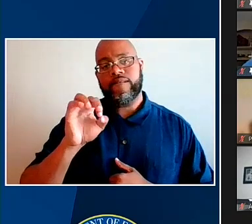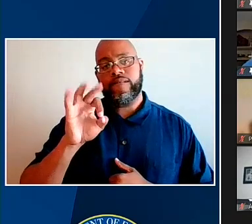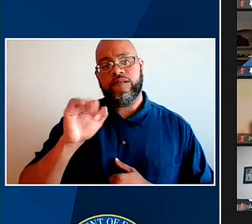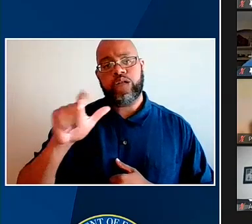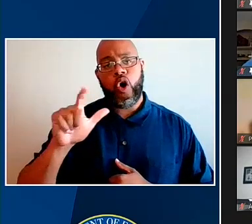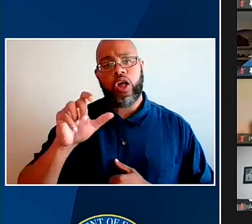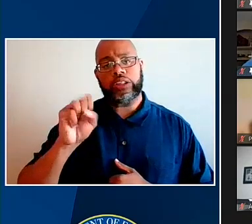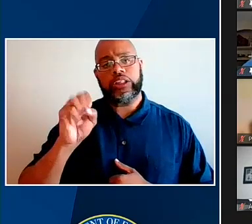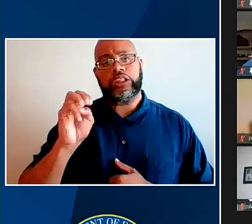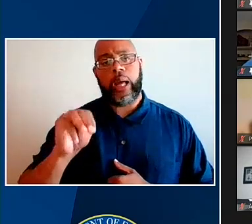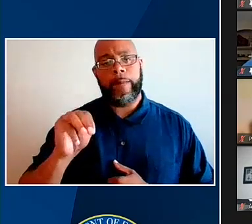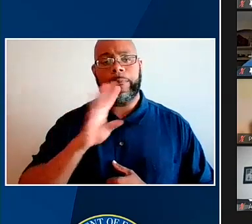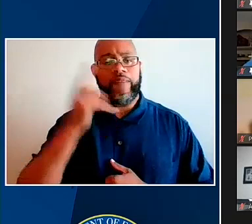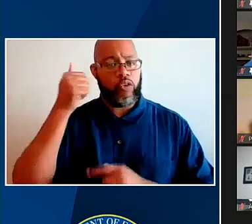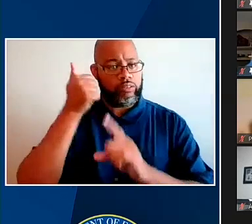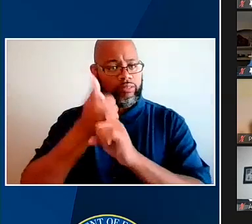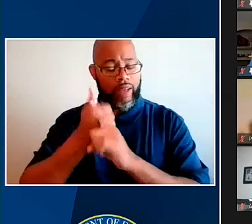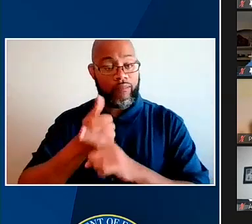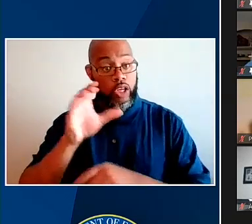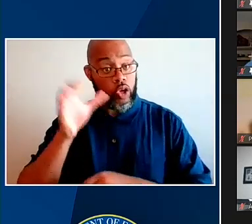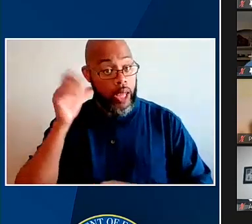you hear me?